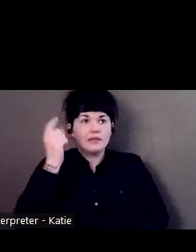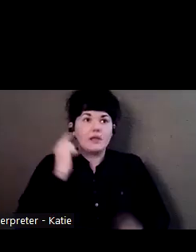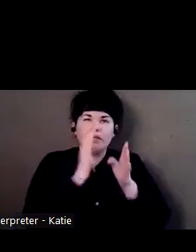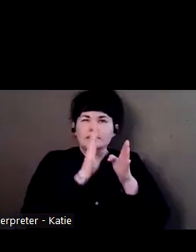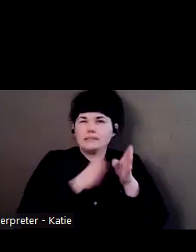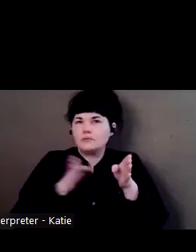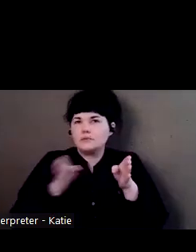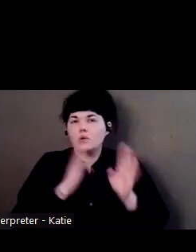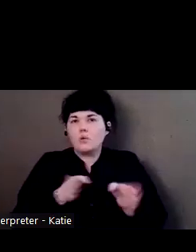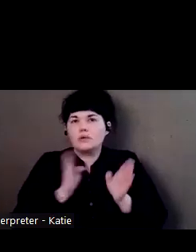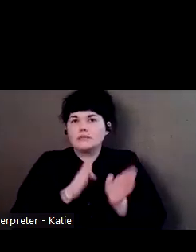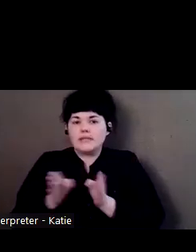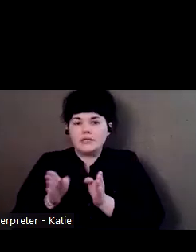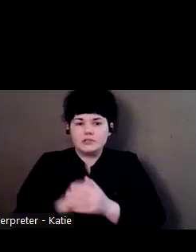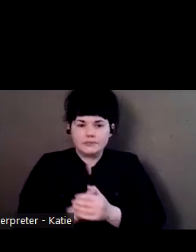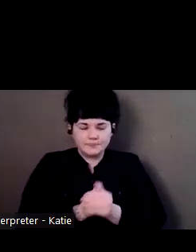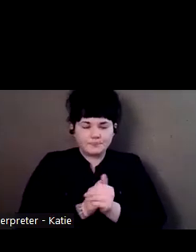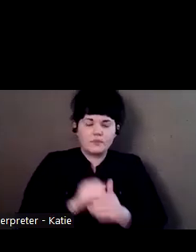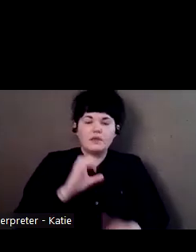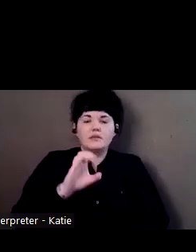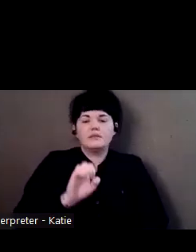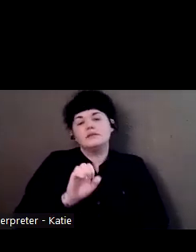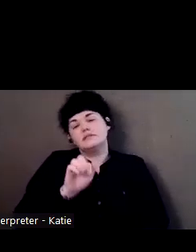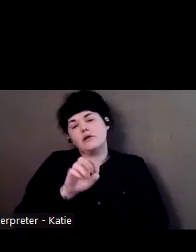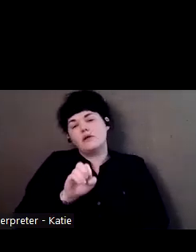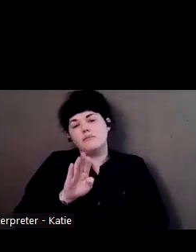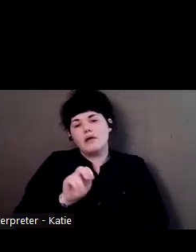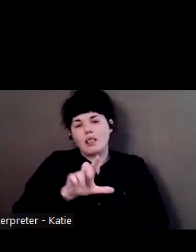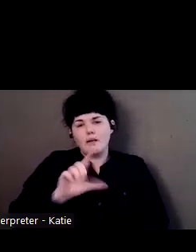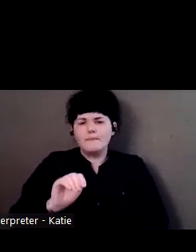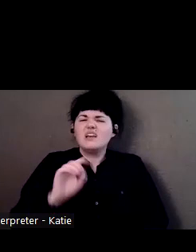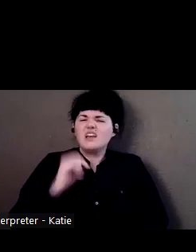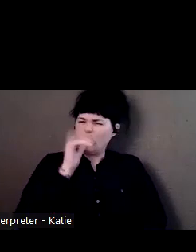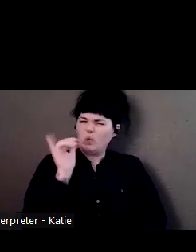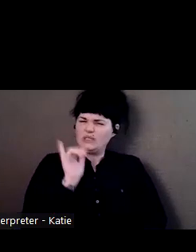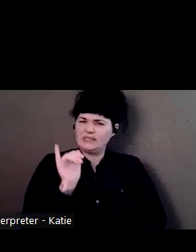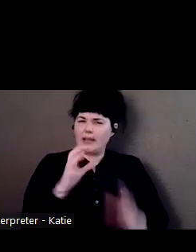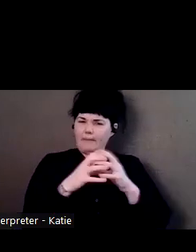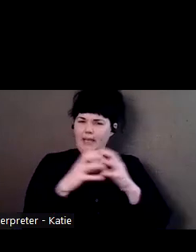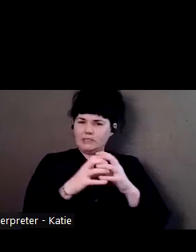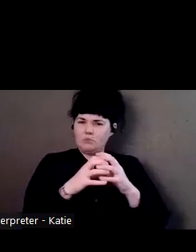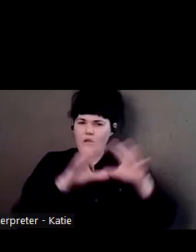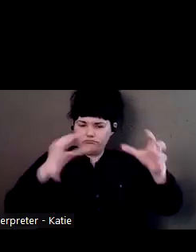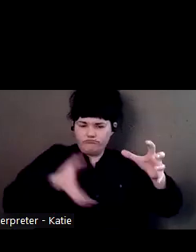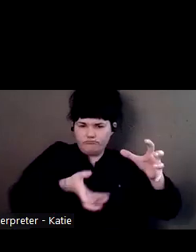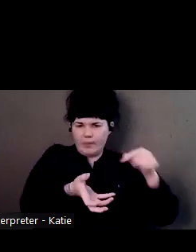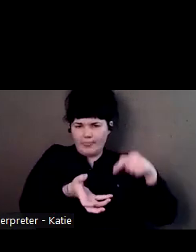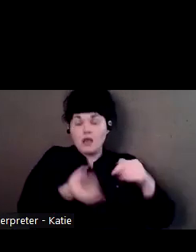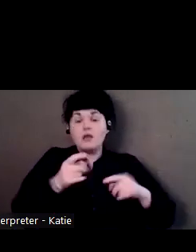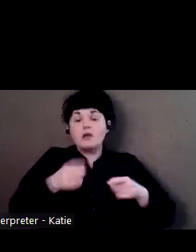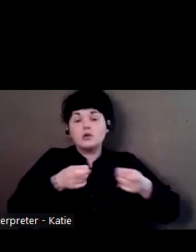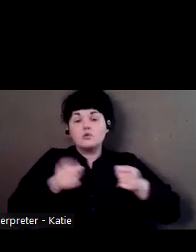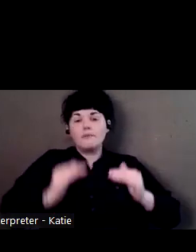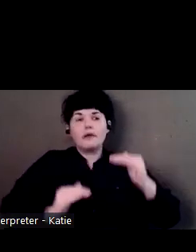organization. The cerebellum, which is the baseball-looking structure at the base of the brain, controls balance,